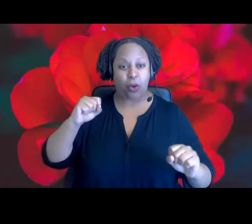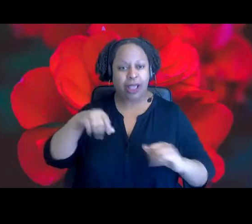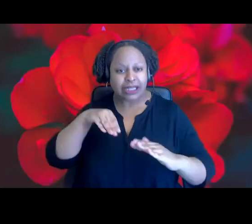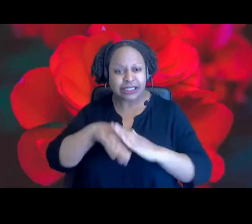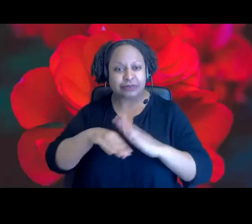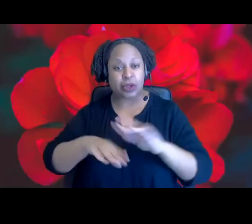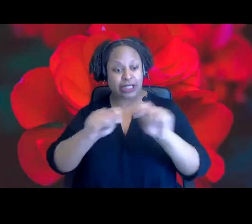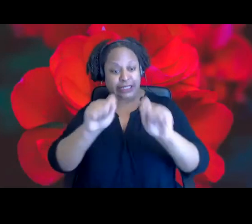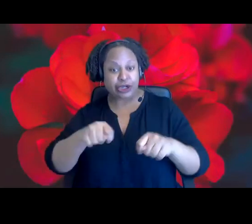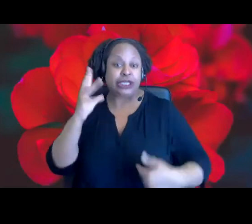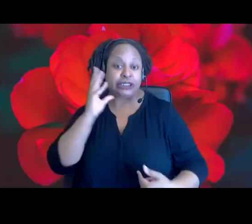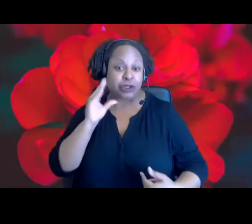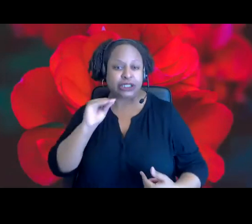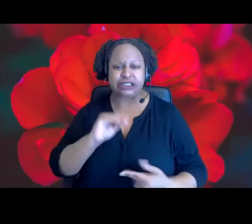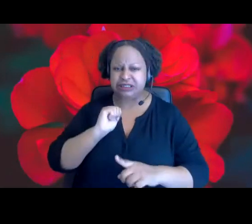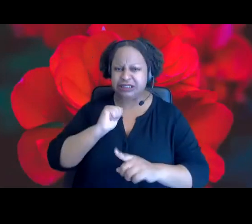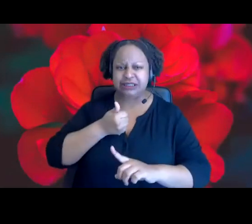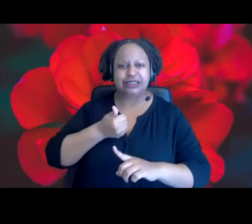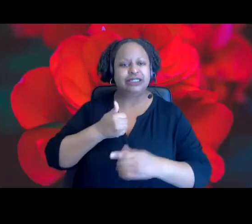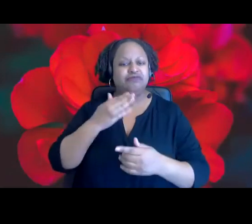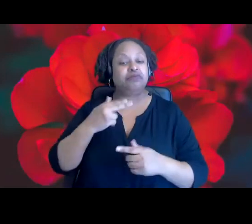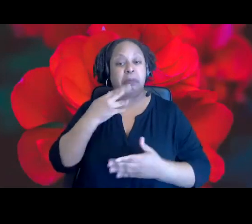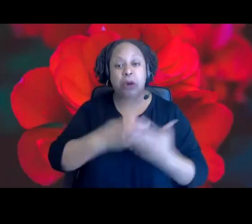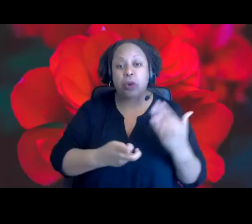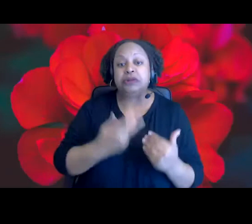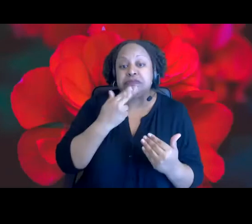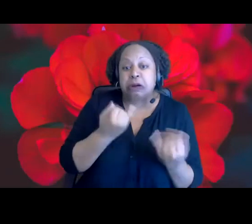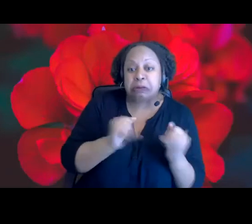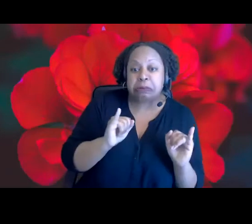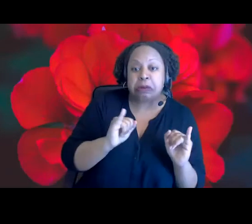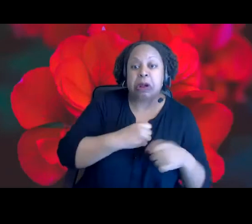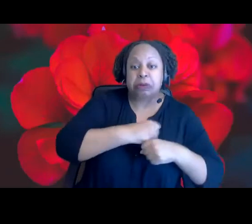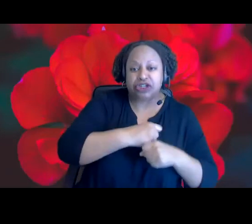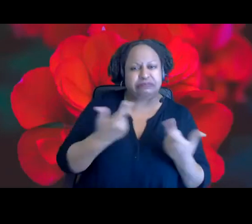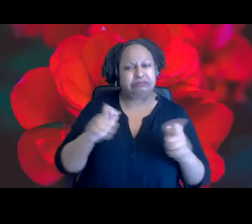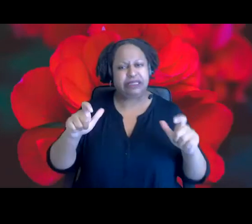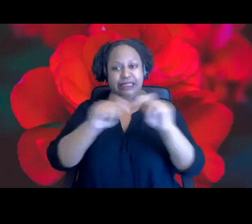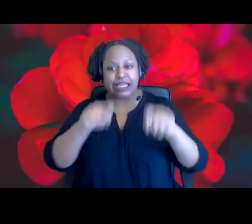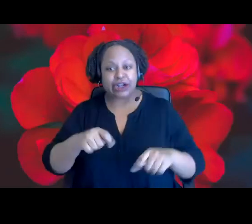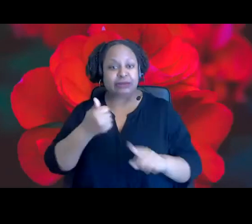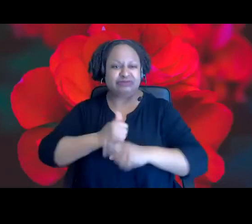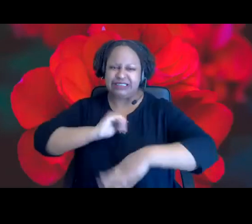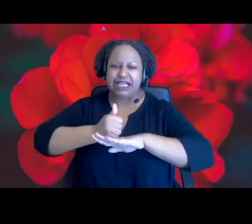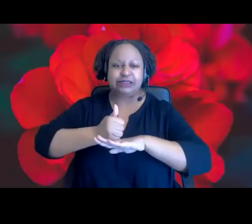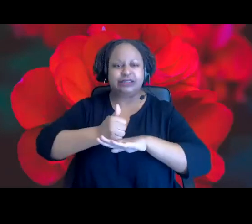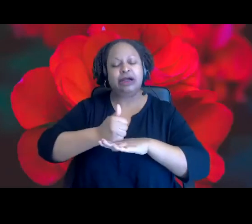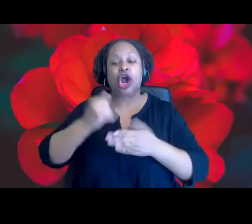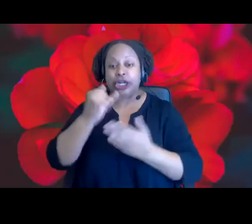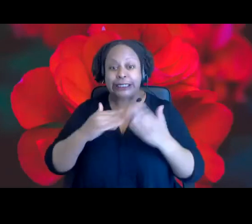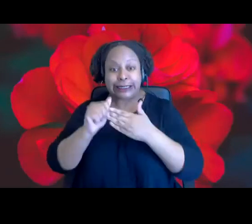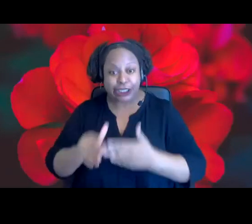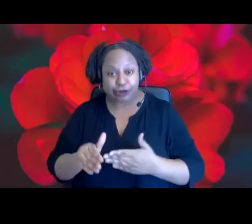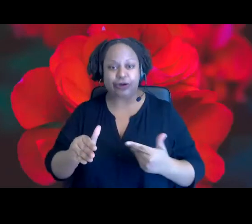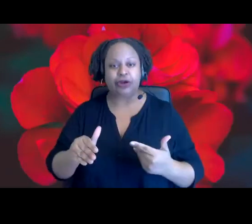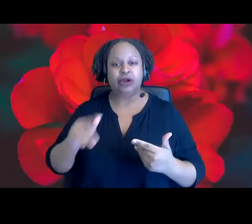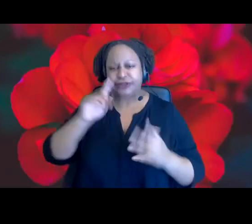truly established himself as an artistic leader for his inventive productions, international producing collaborations,